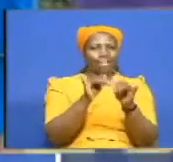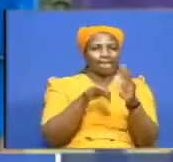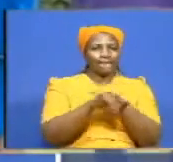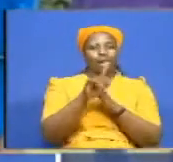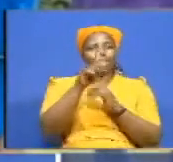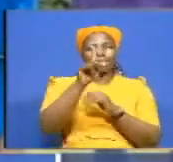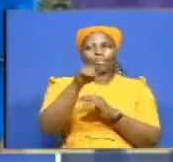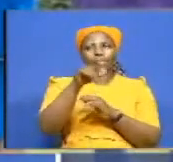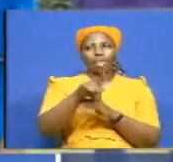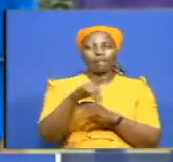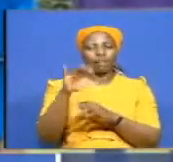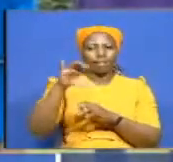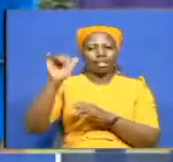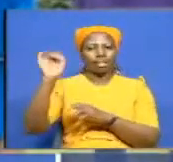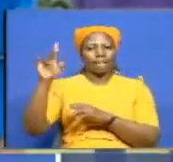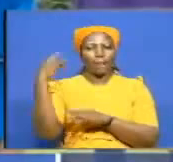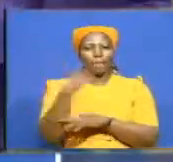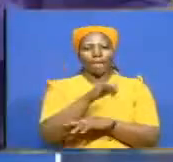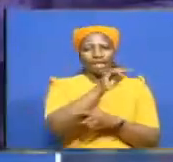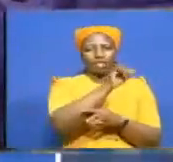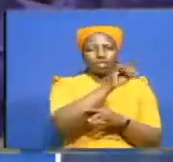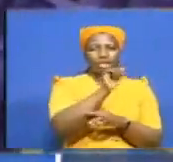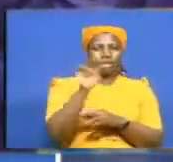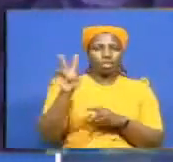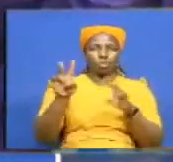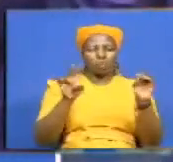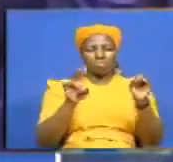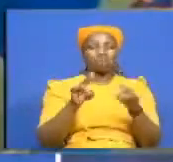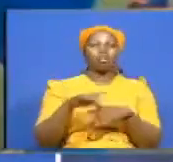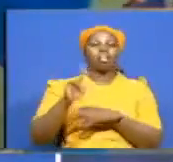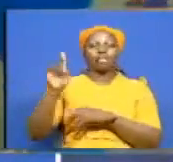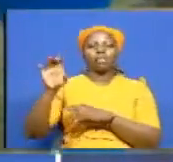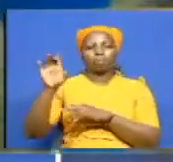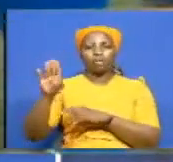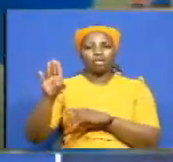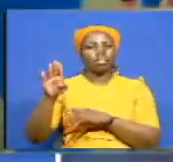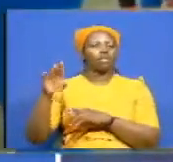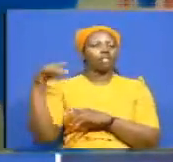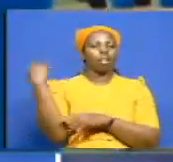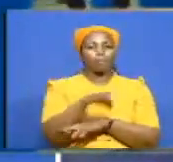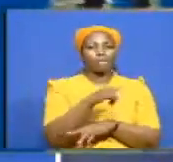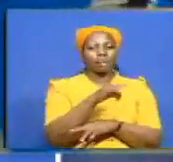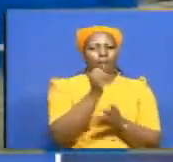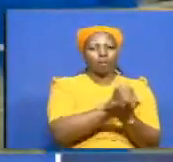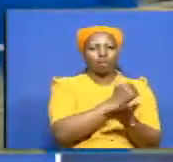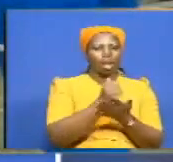Zoya Sugar 2-0 last weekend, while KCB were 3-0 winners away to post the Rangers.